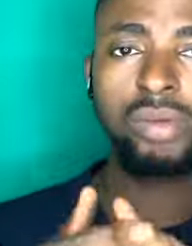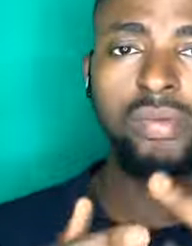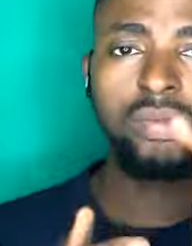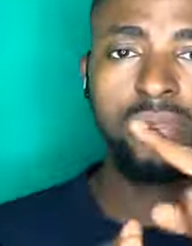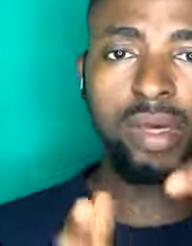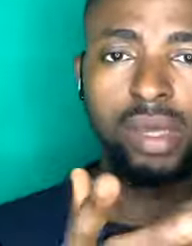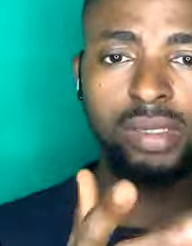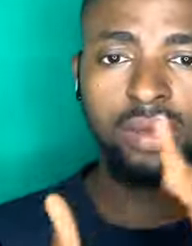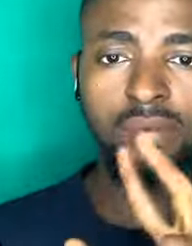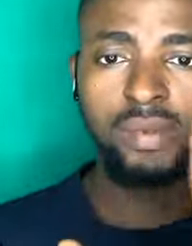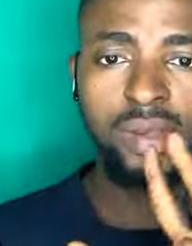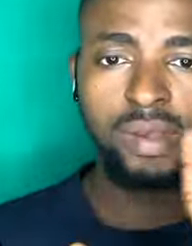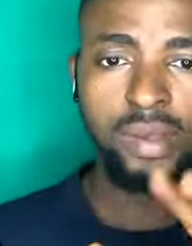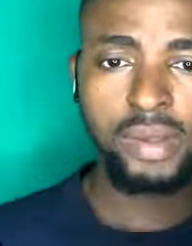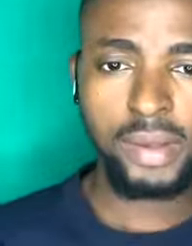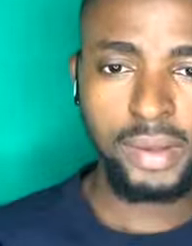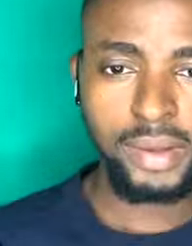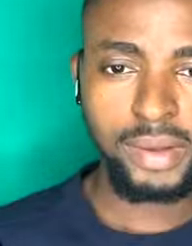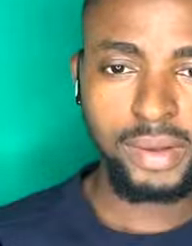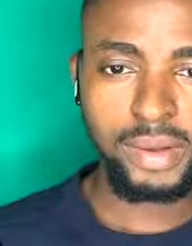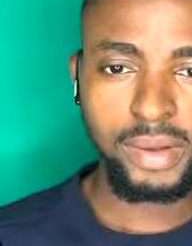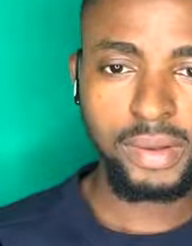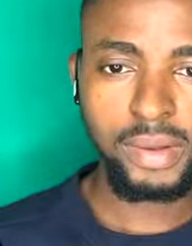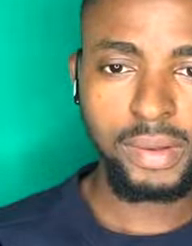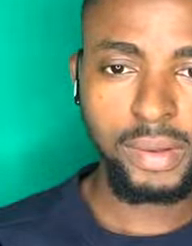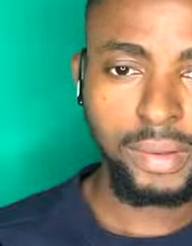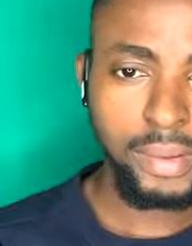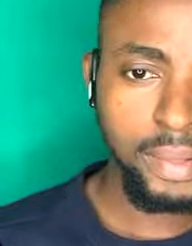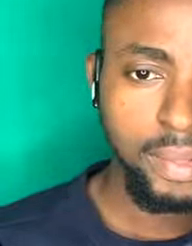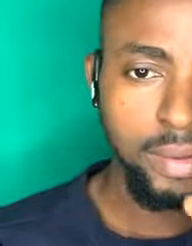and you can join us.